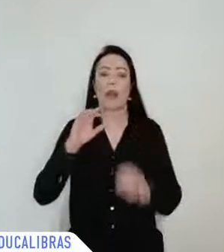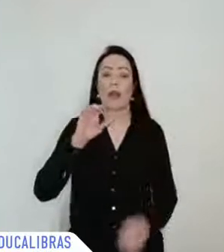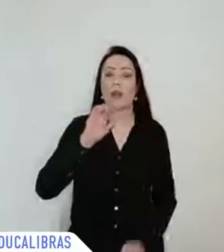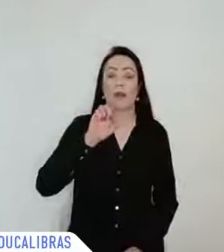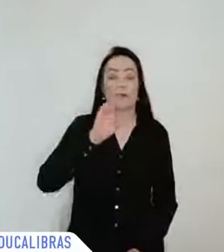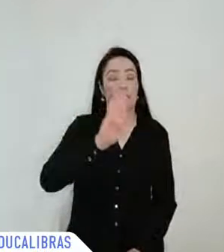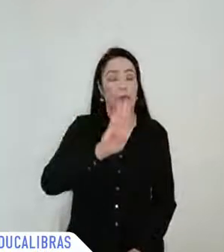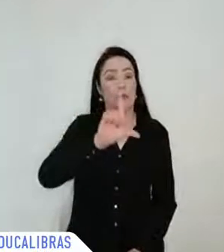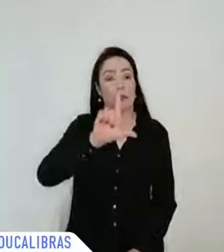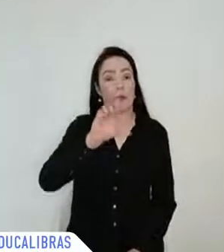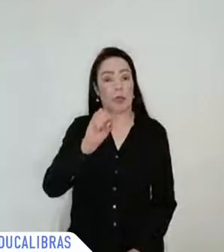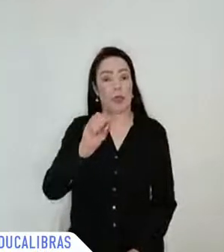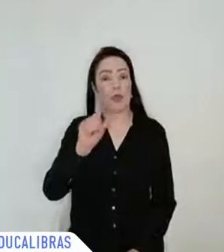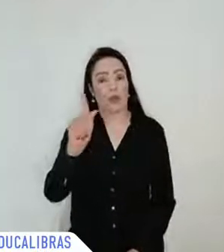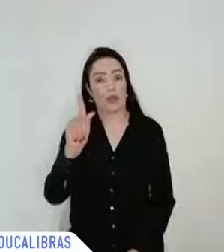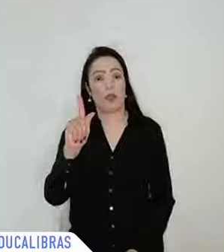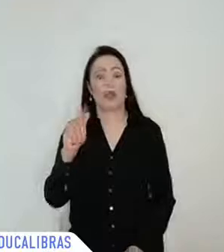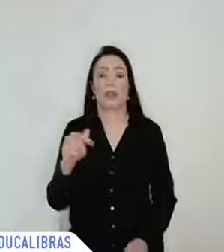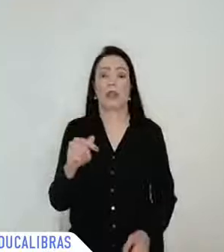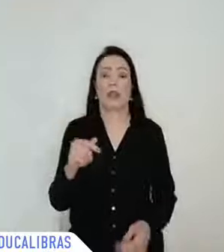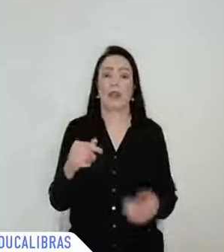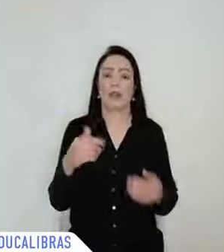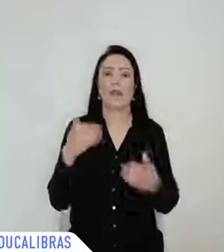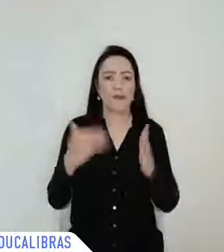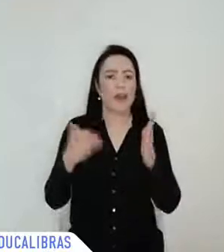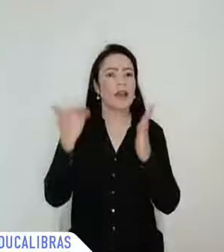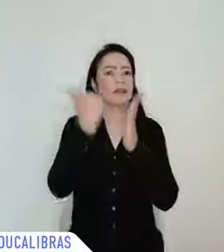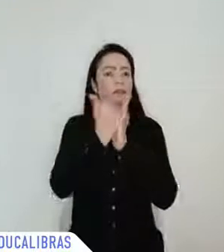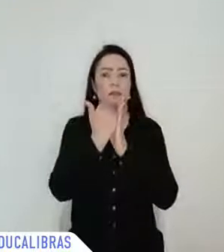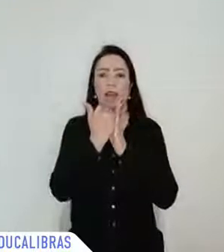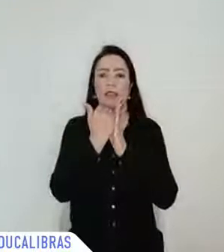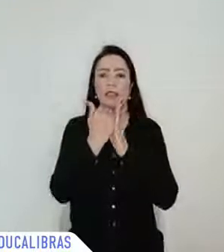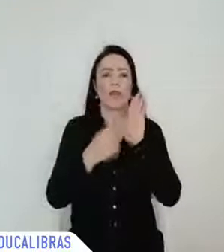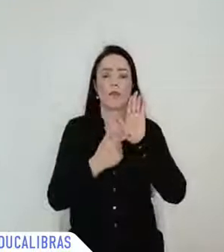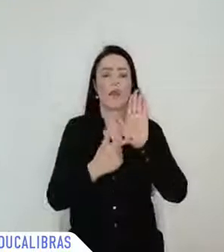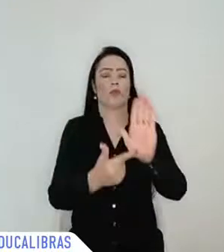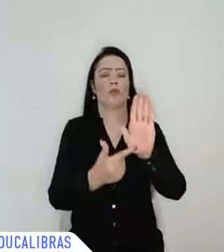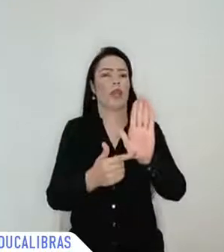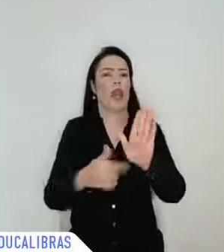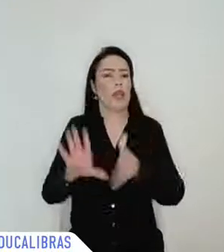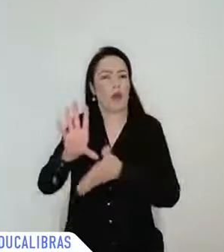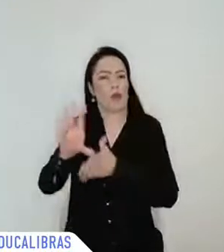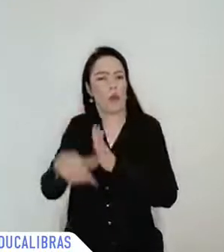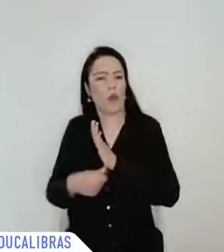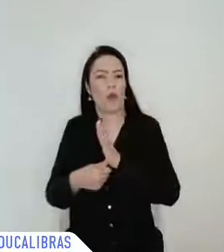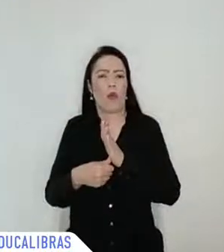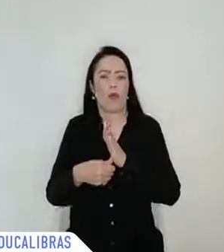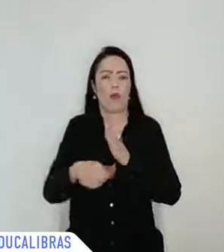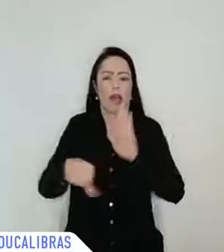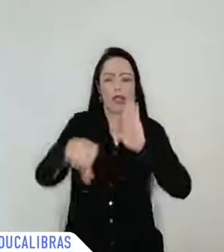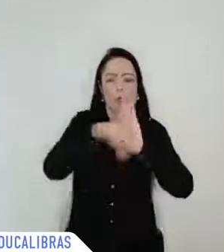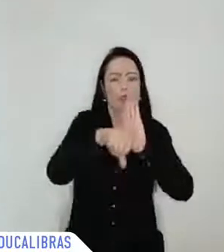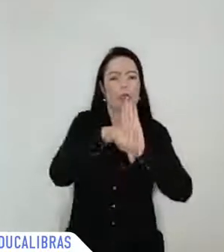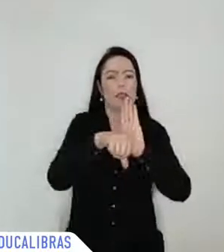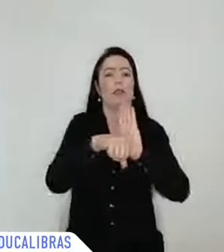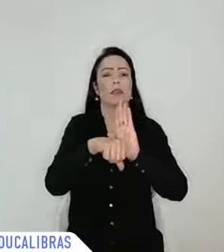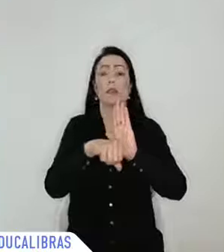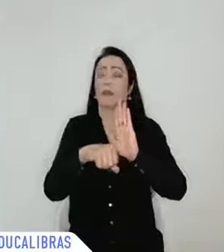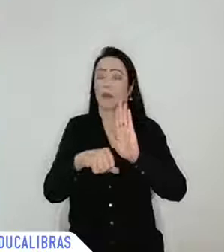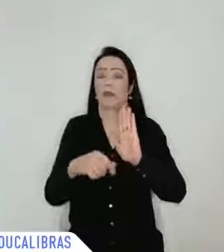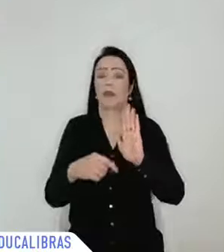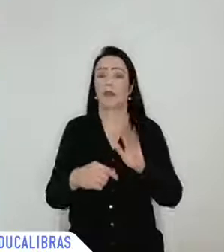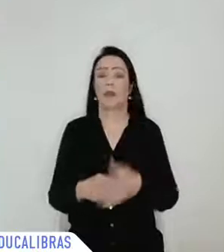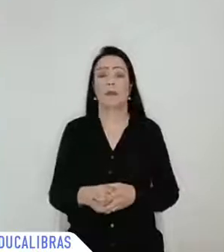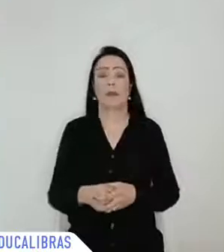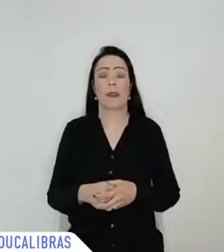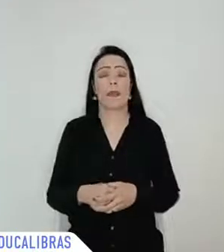are the ones who write blogs and very local work production,